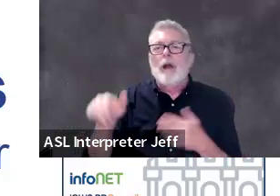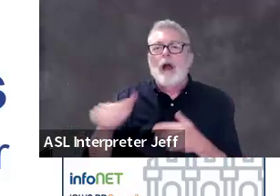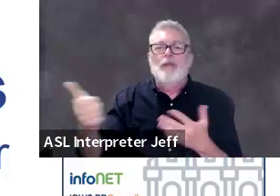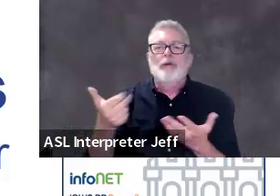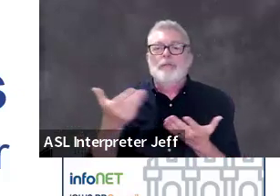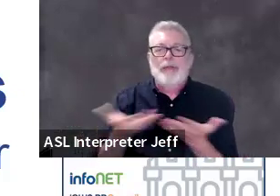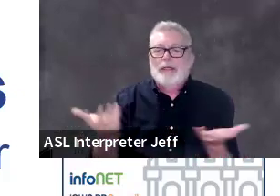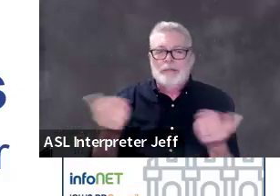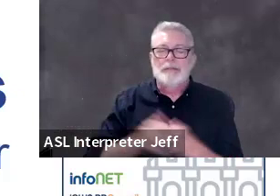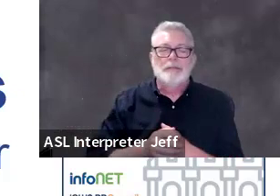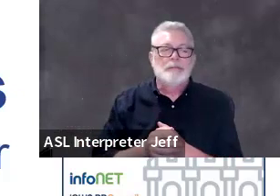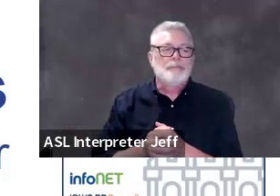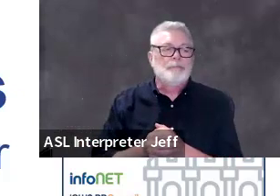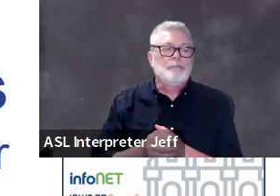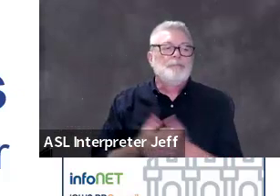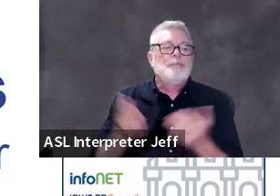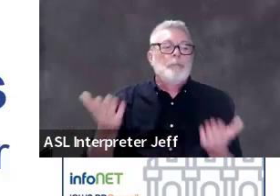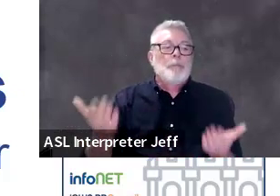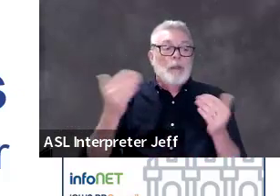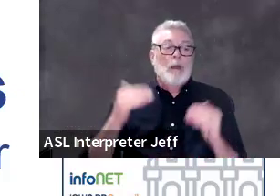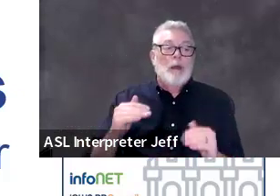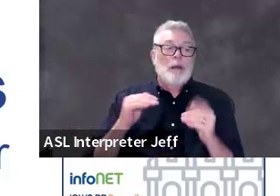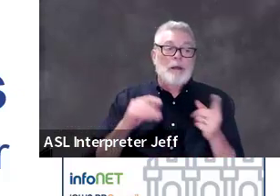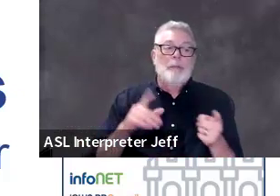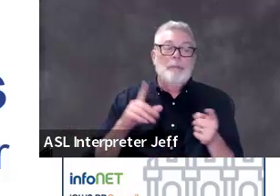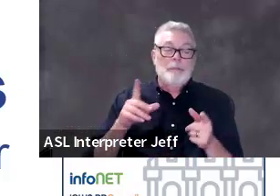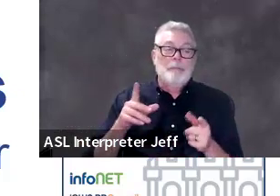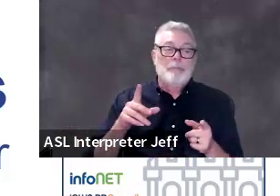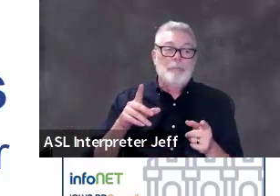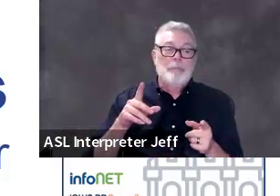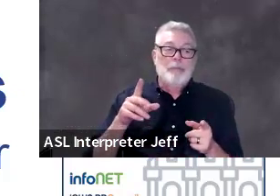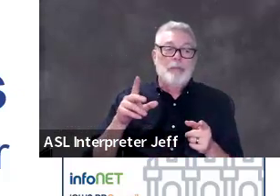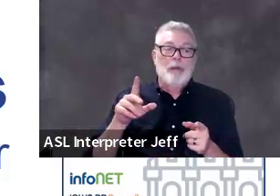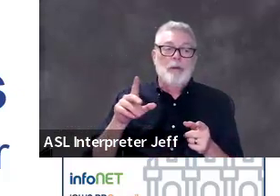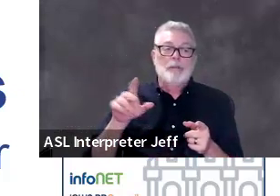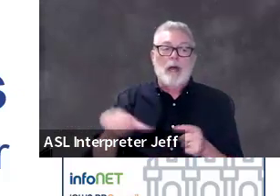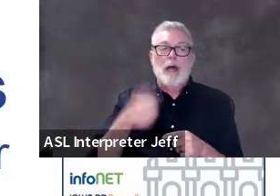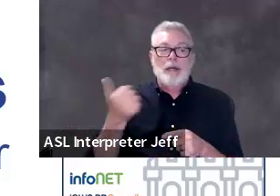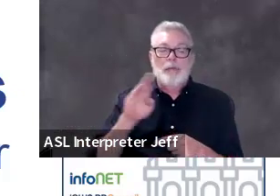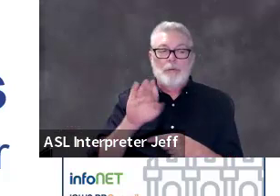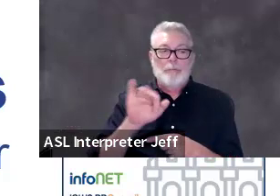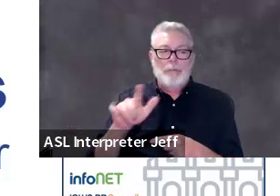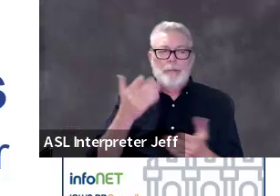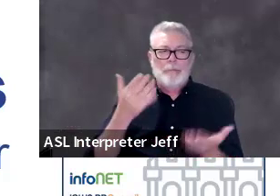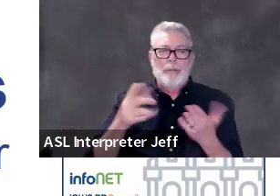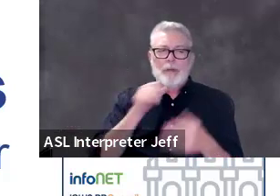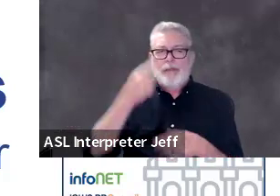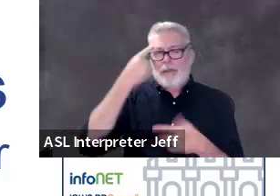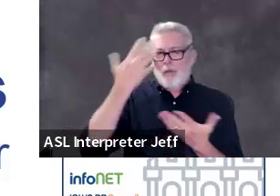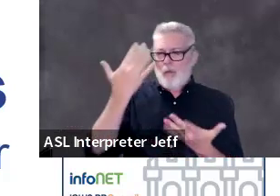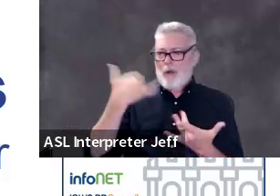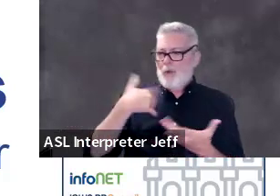things. There also was a bill that you might not think, why are we